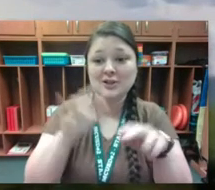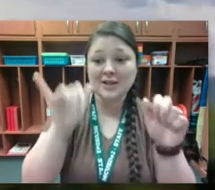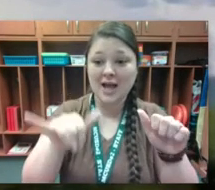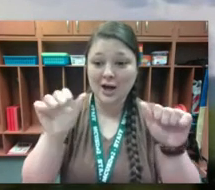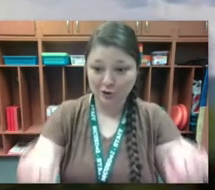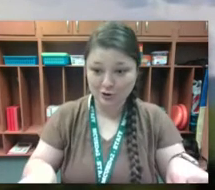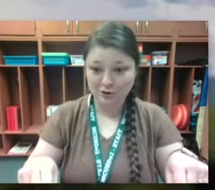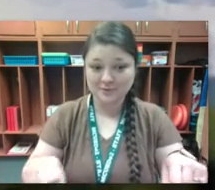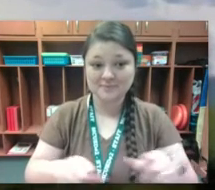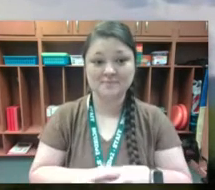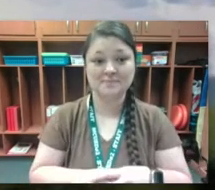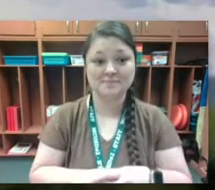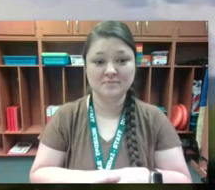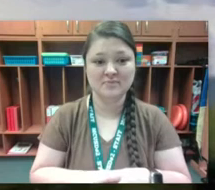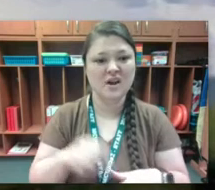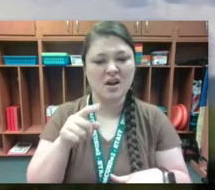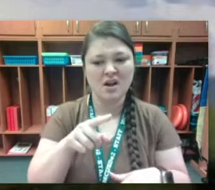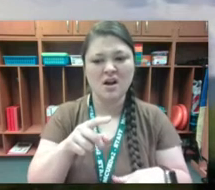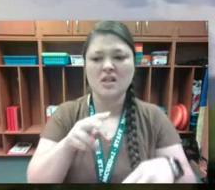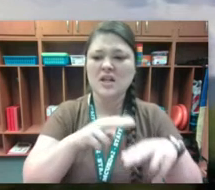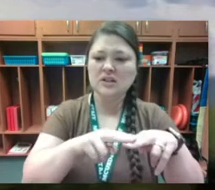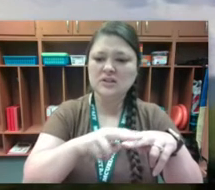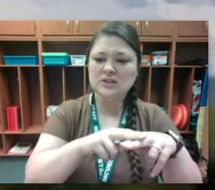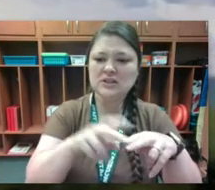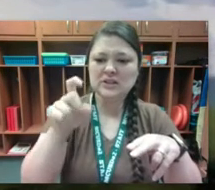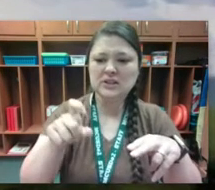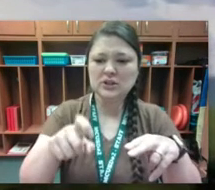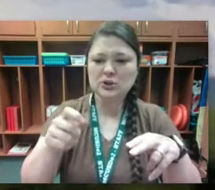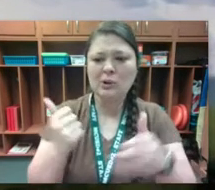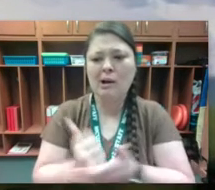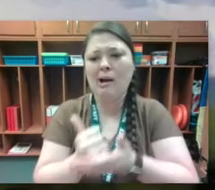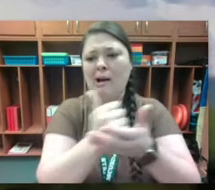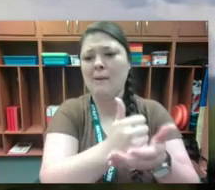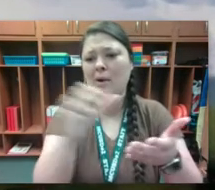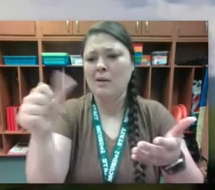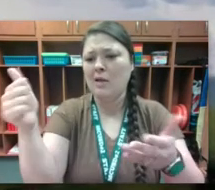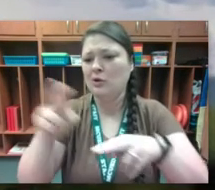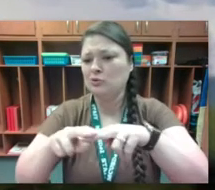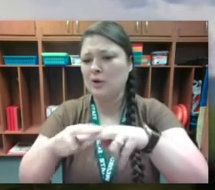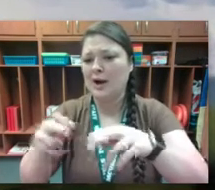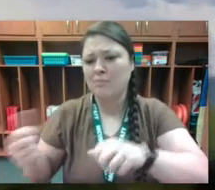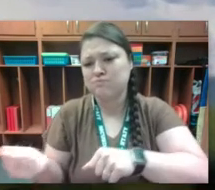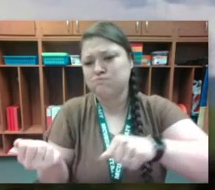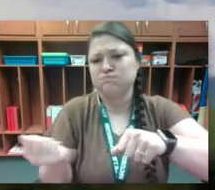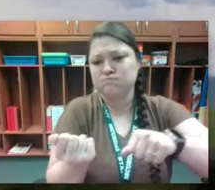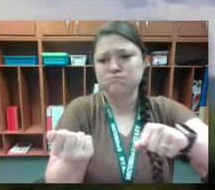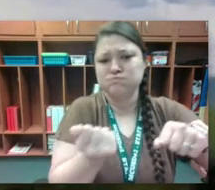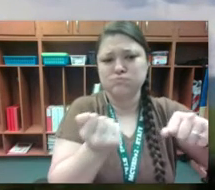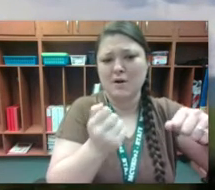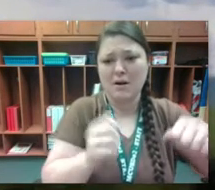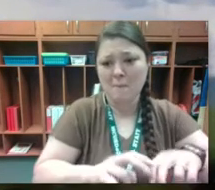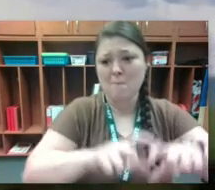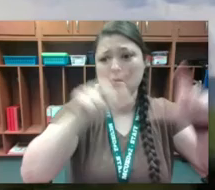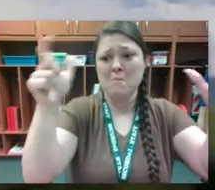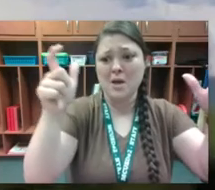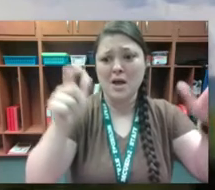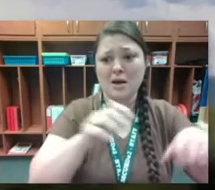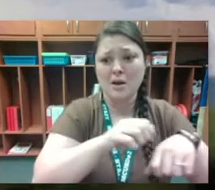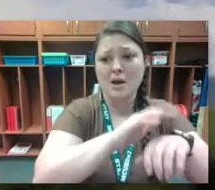self-talk. The engine needed to pull another engine up a really big hill. So he said to himself, I